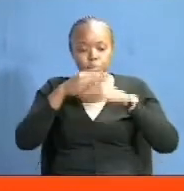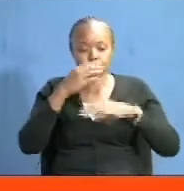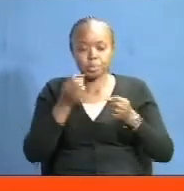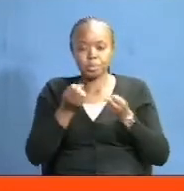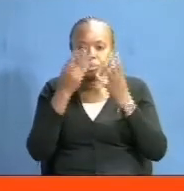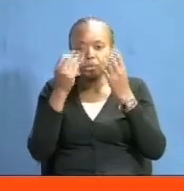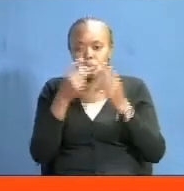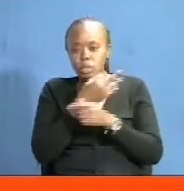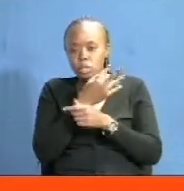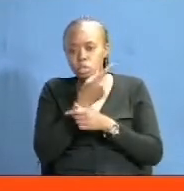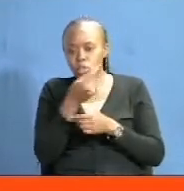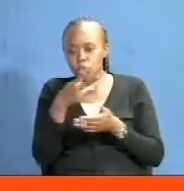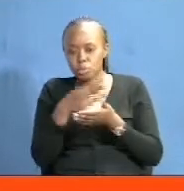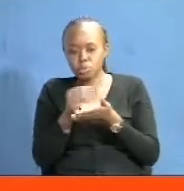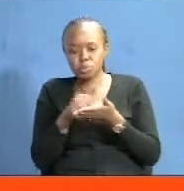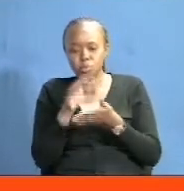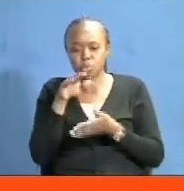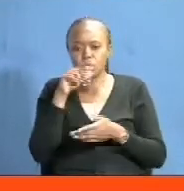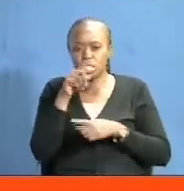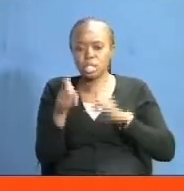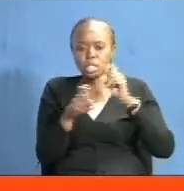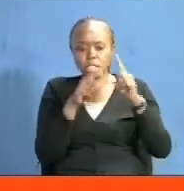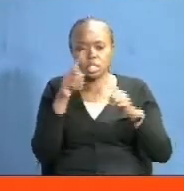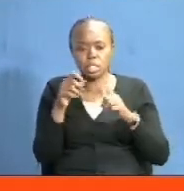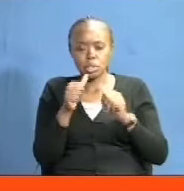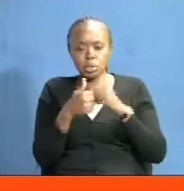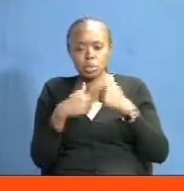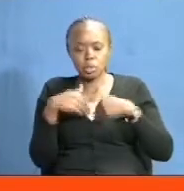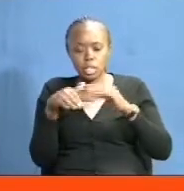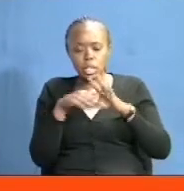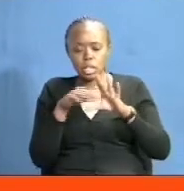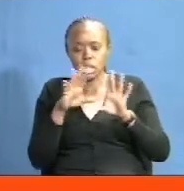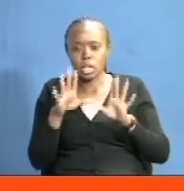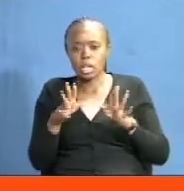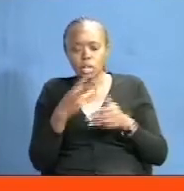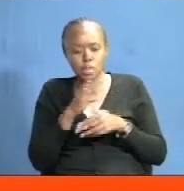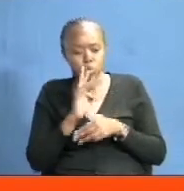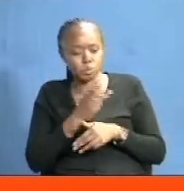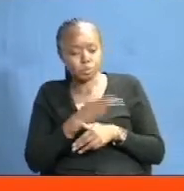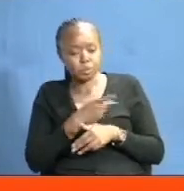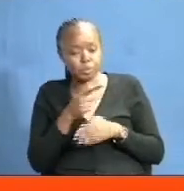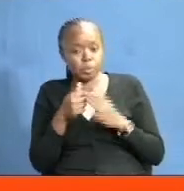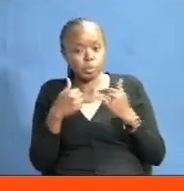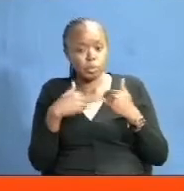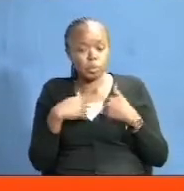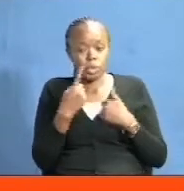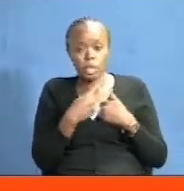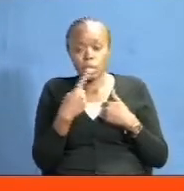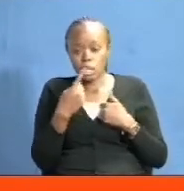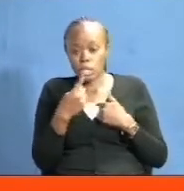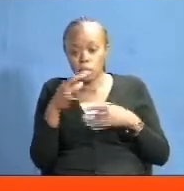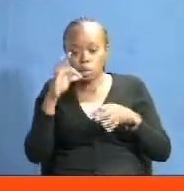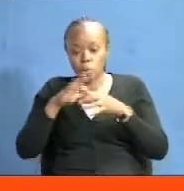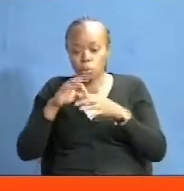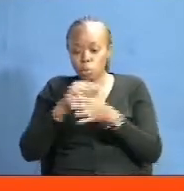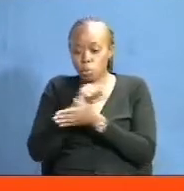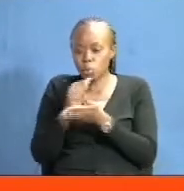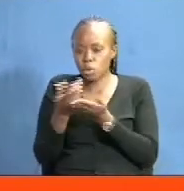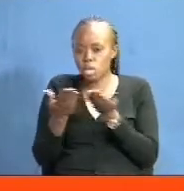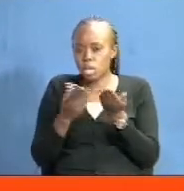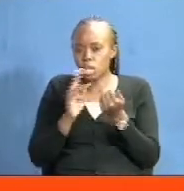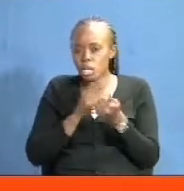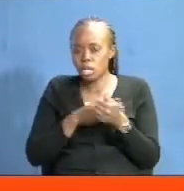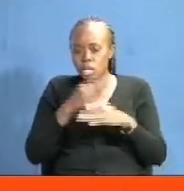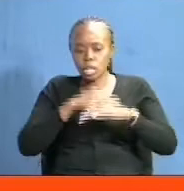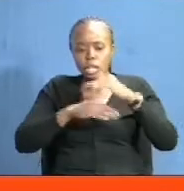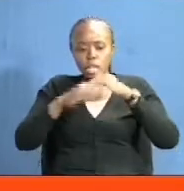have been asking questions. So many of them have been reaching out. How do we do this? Do we have to register just to vote in the areas where the